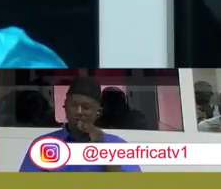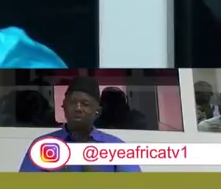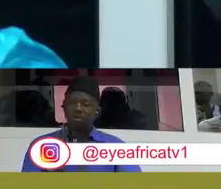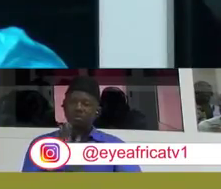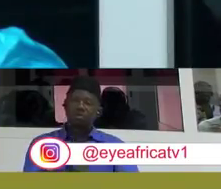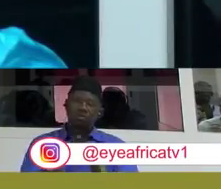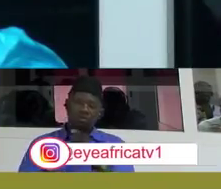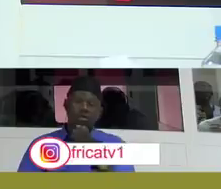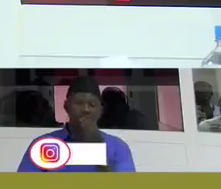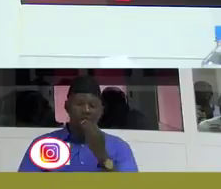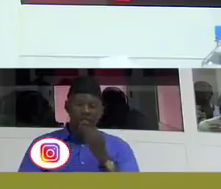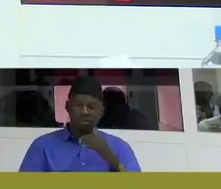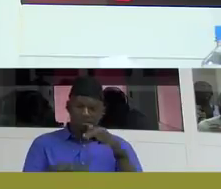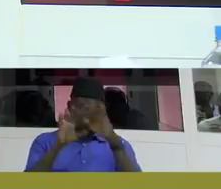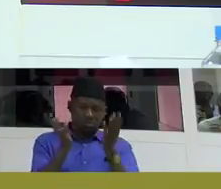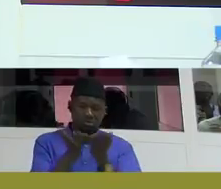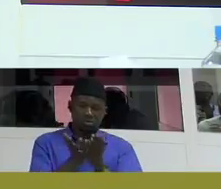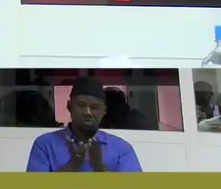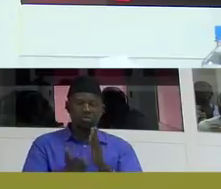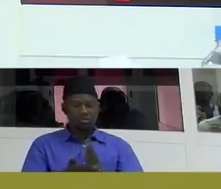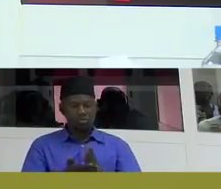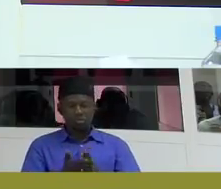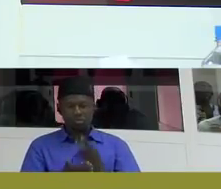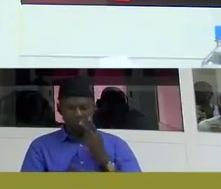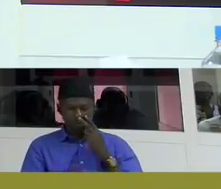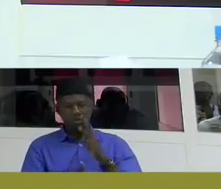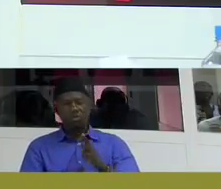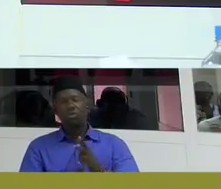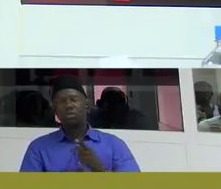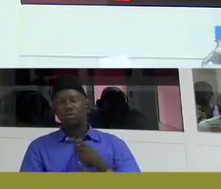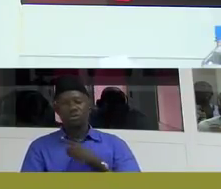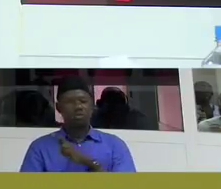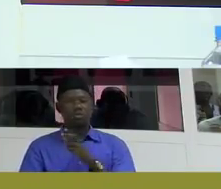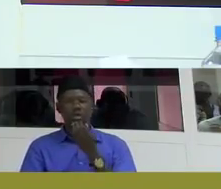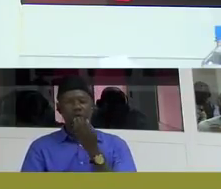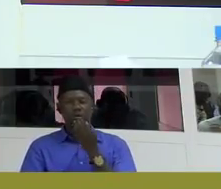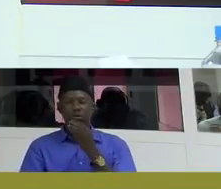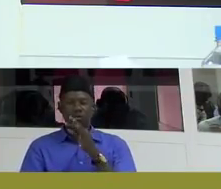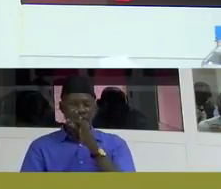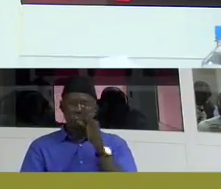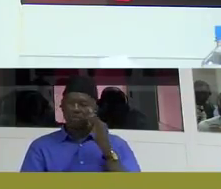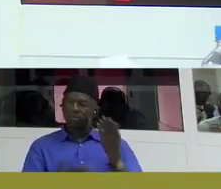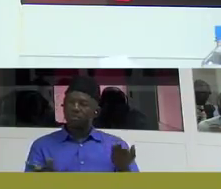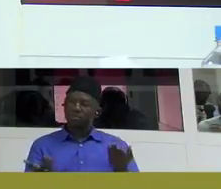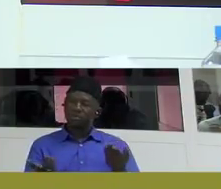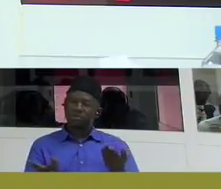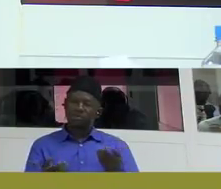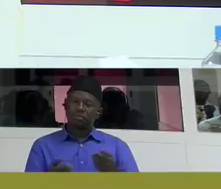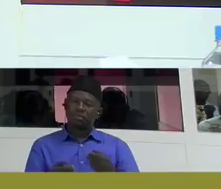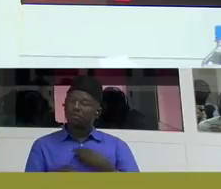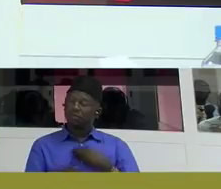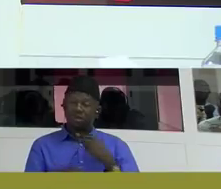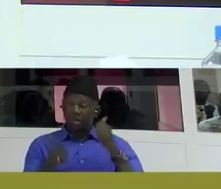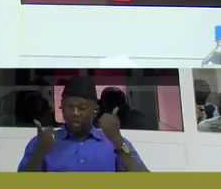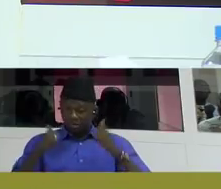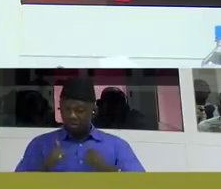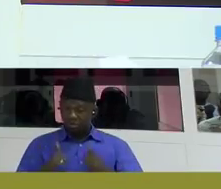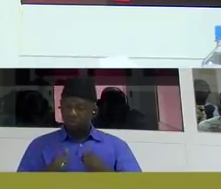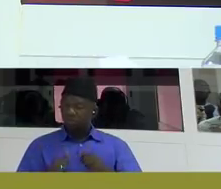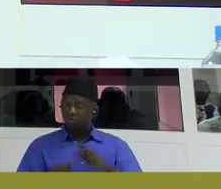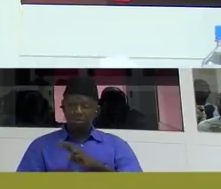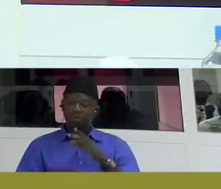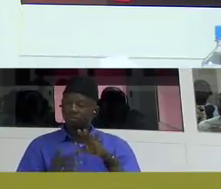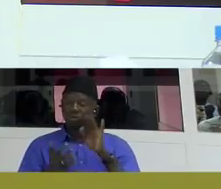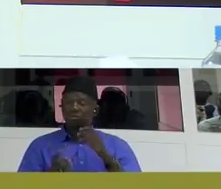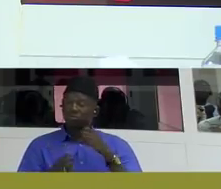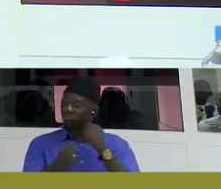It's therefore obvious that you are not fasting. Immediately that happens, you have no choice. You will be arrested. Now, these